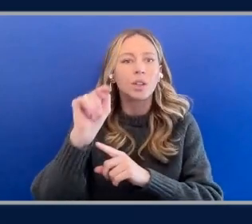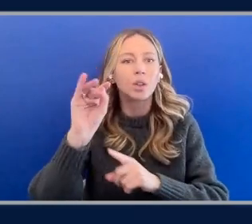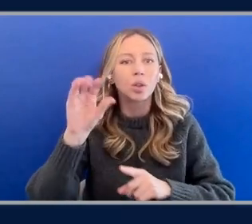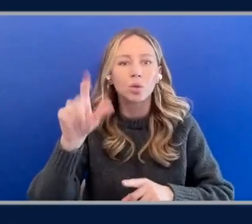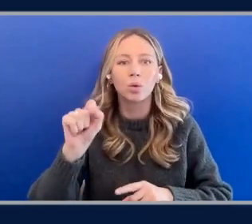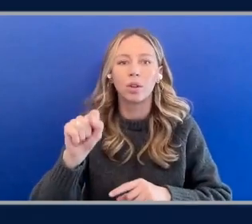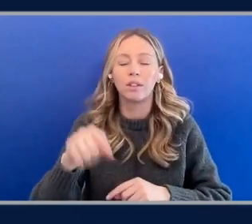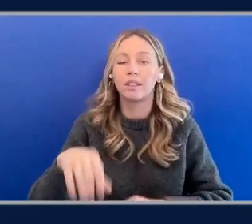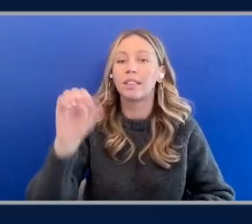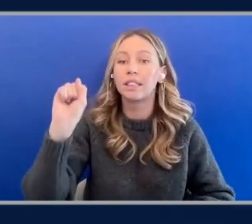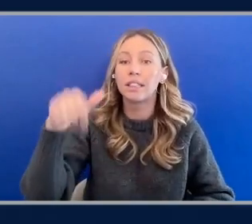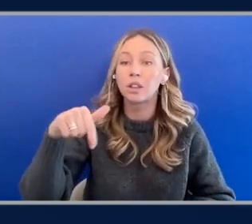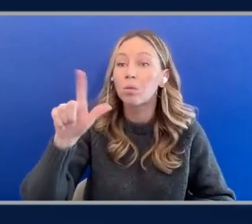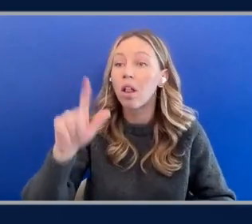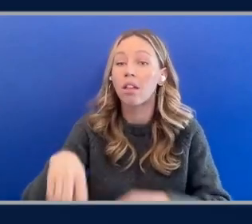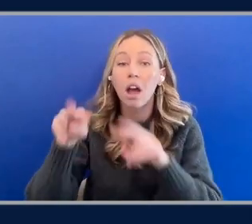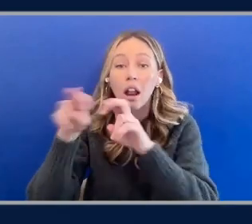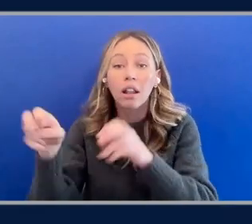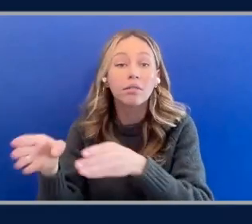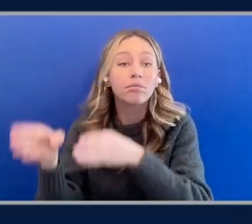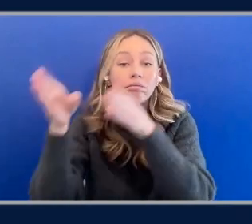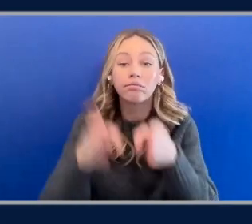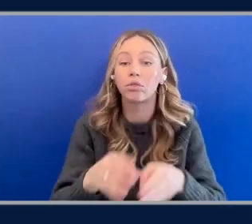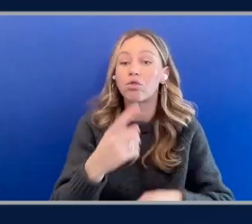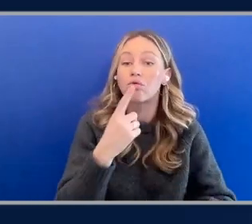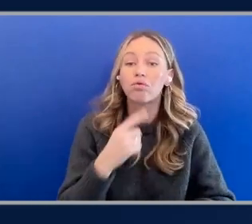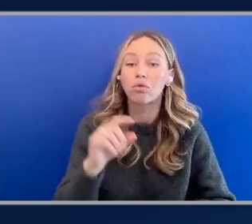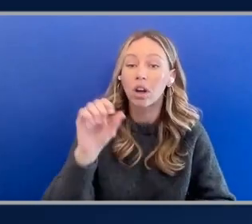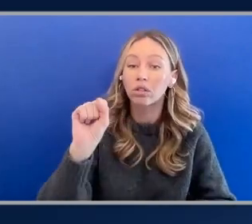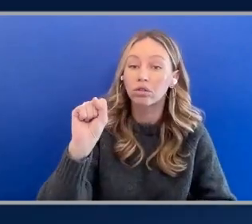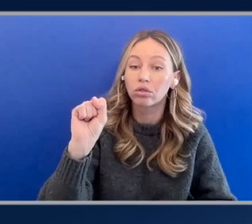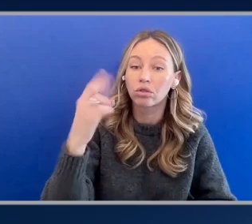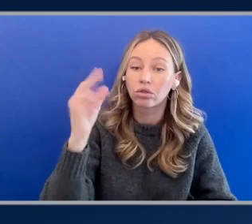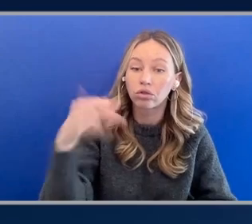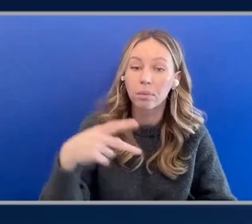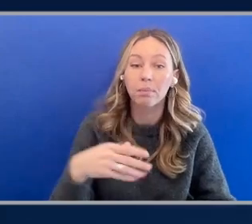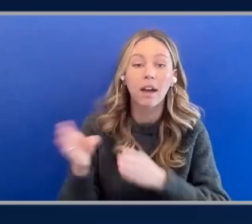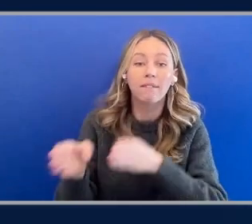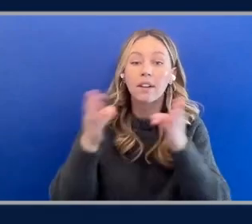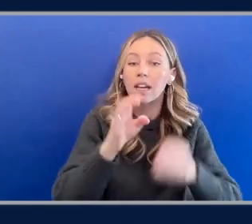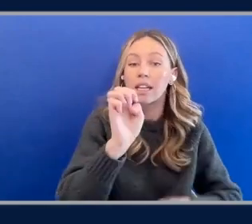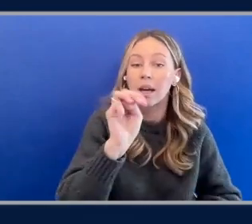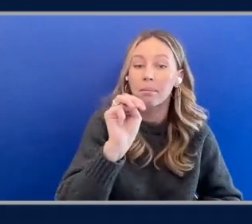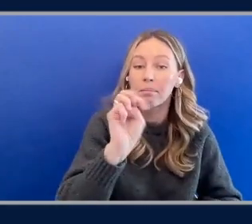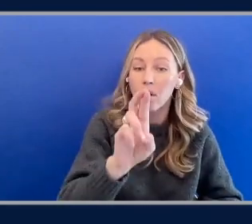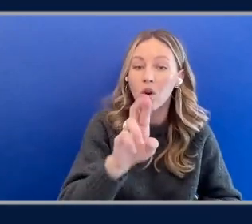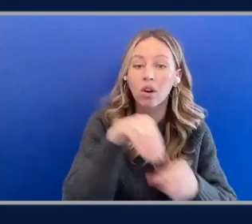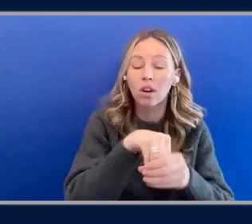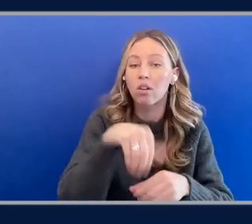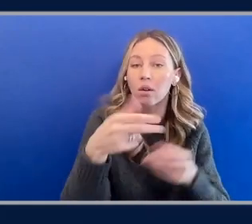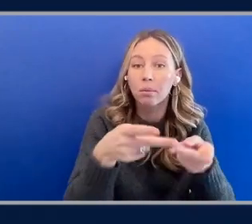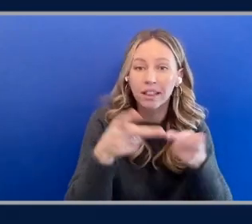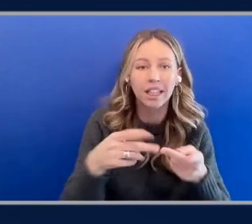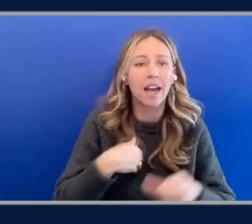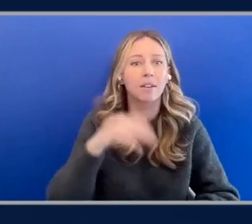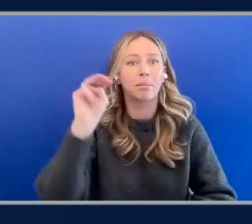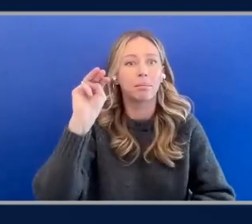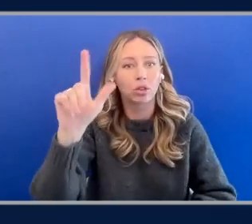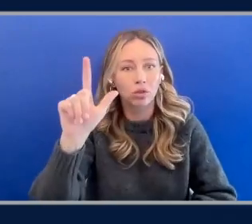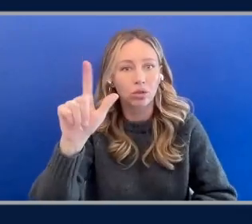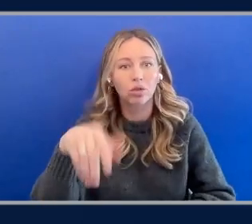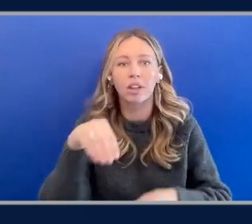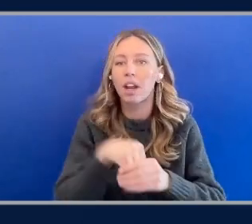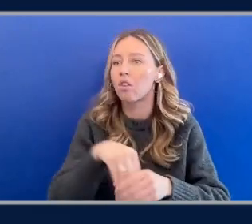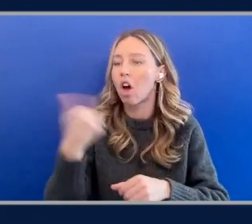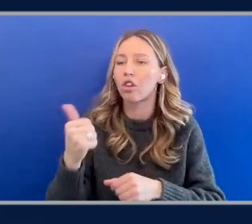SQL analytics or Redshift tools in one place. You have EMR for data processing in a different place. You have your machine learning tools in a different place.